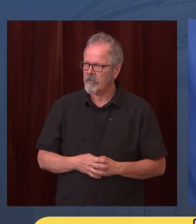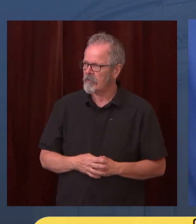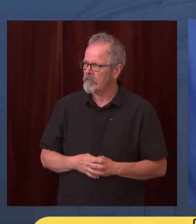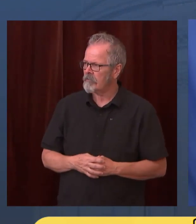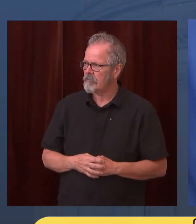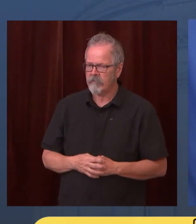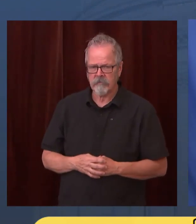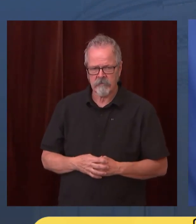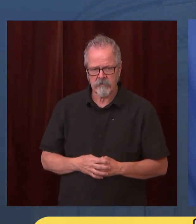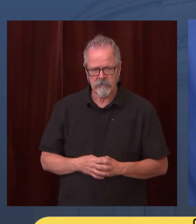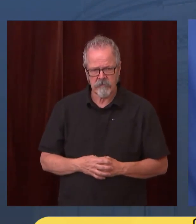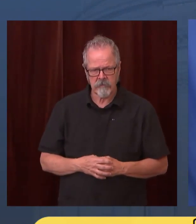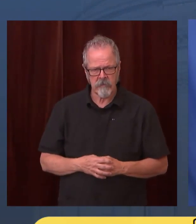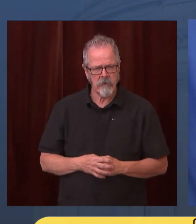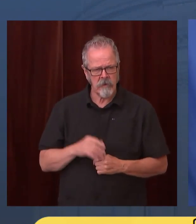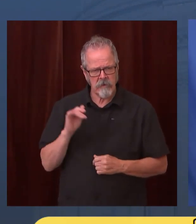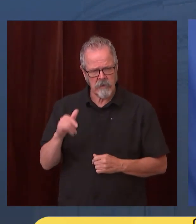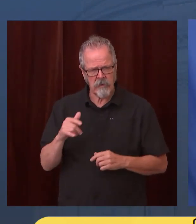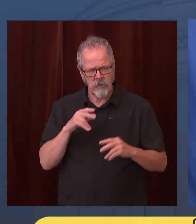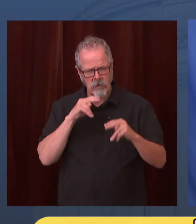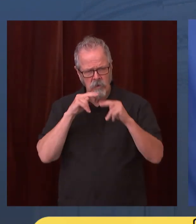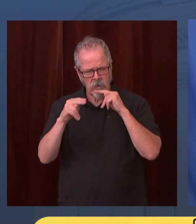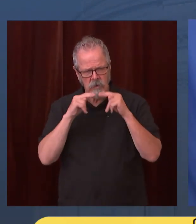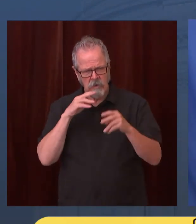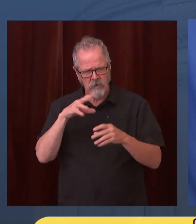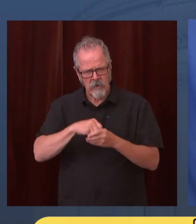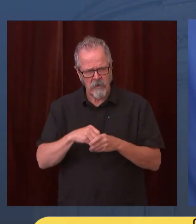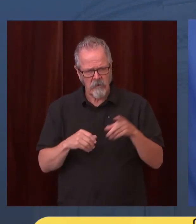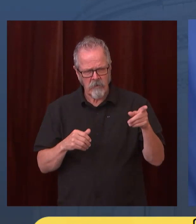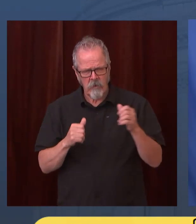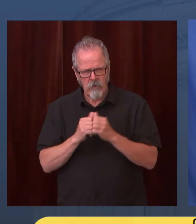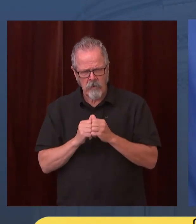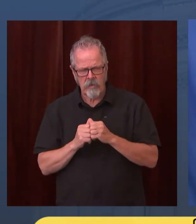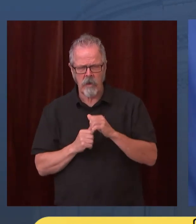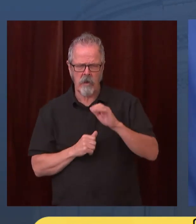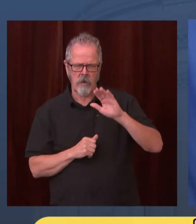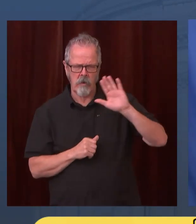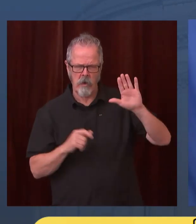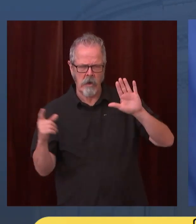those accommodations, if you will, to all state employees?